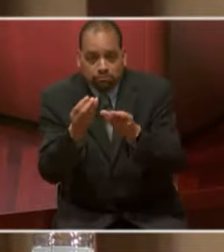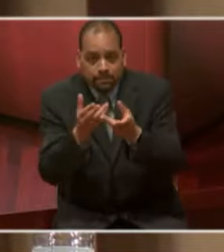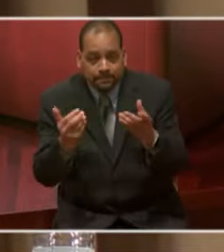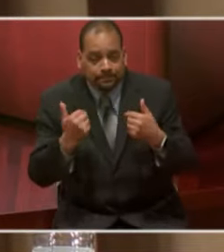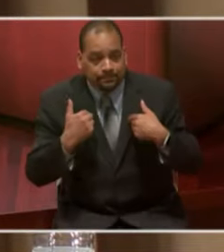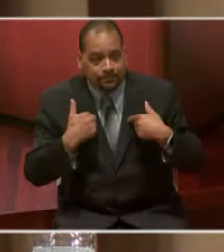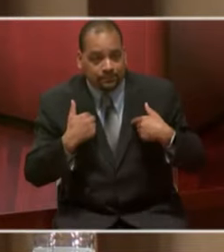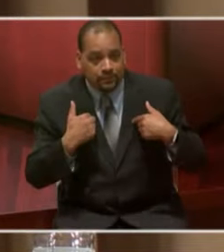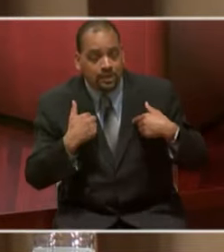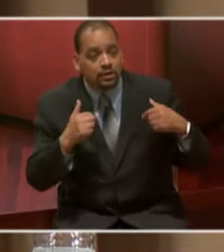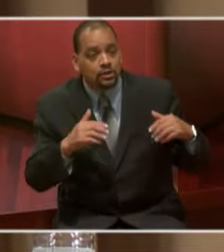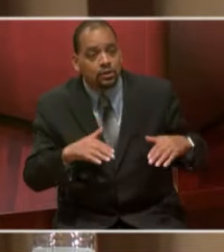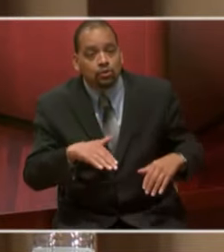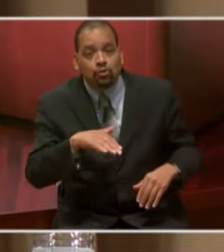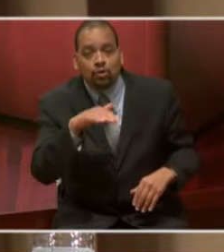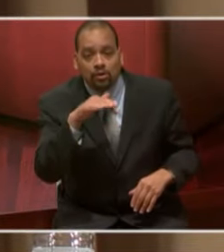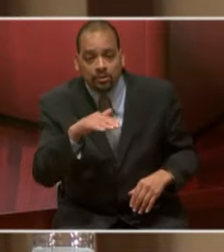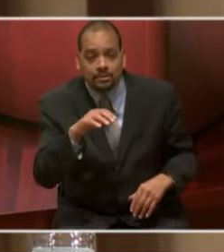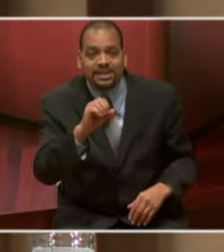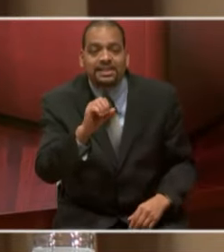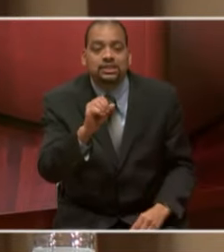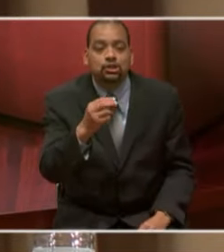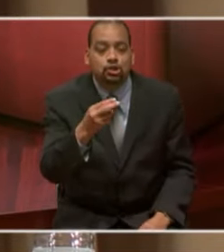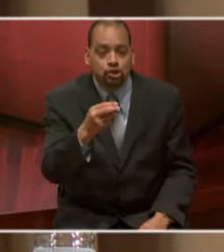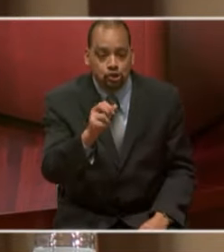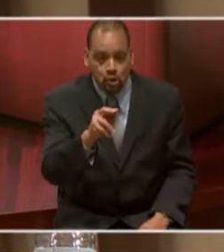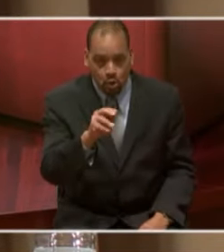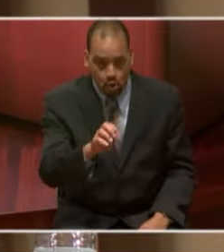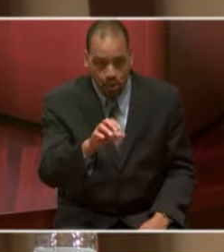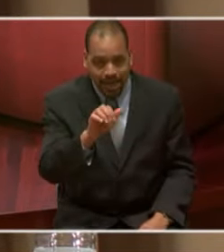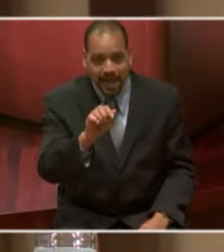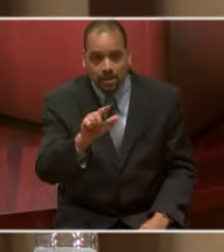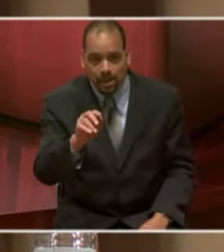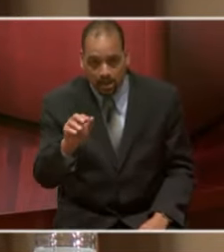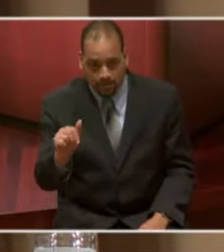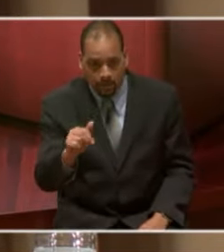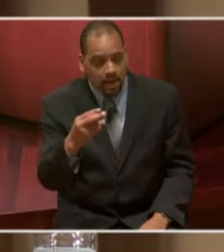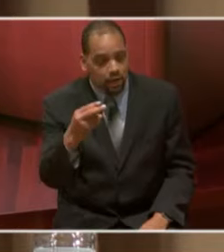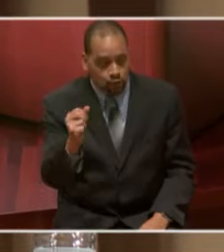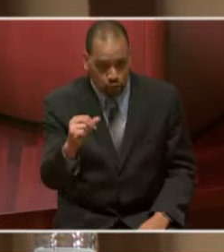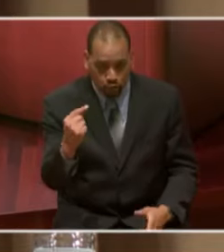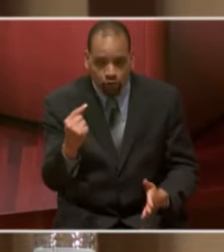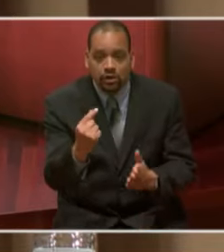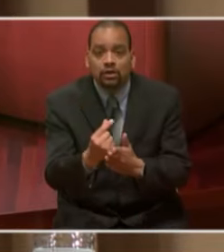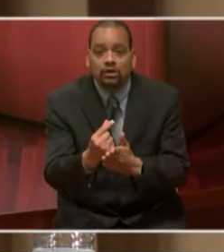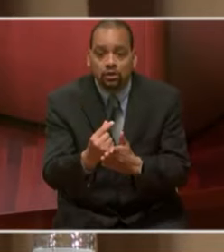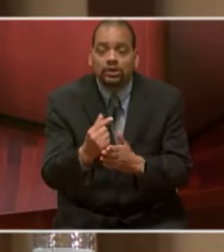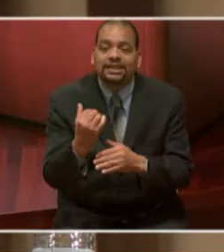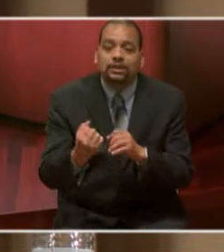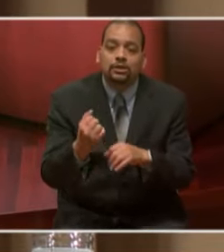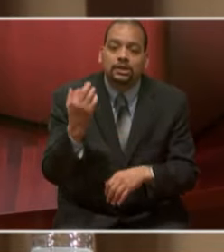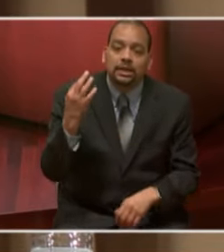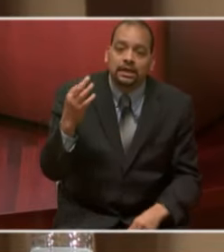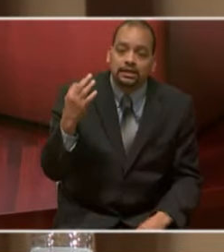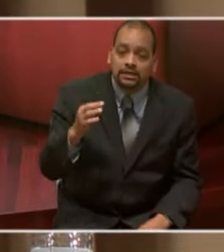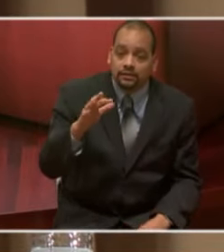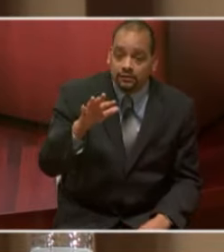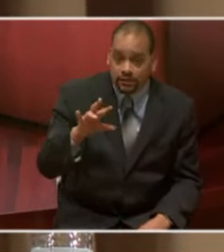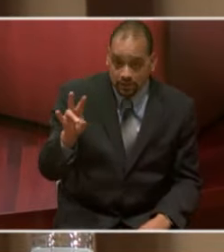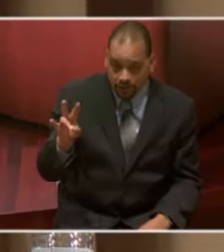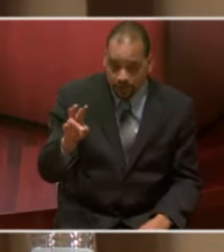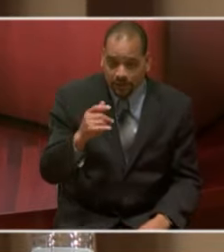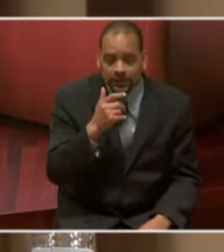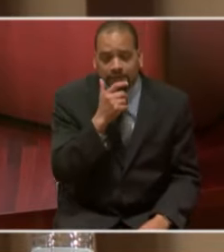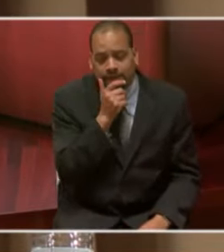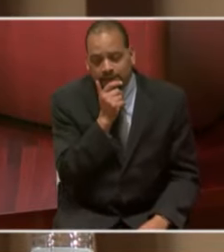my whole name. And that was the beginning. This man, I admired him. I love this